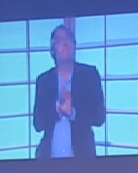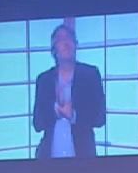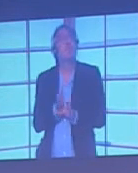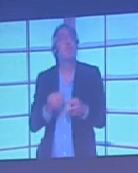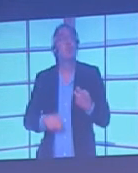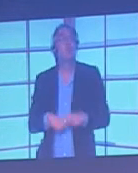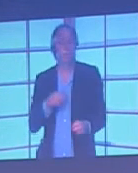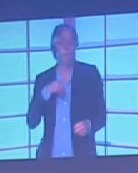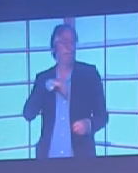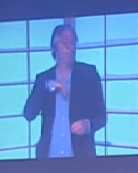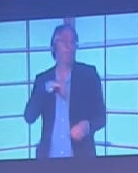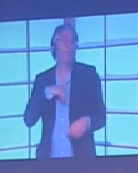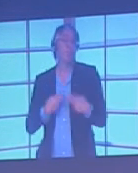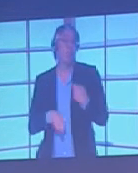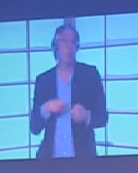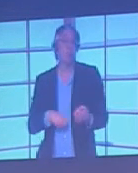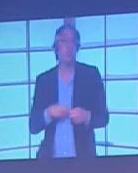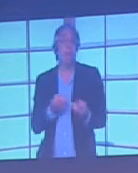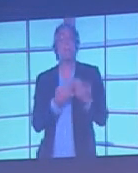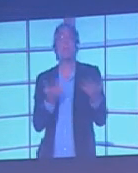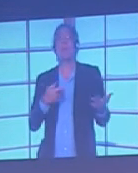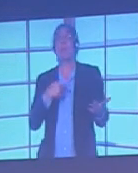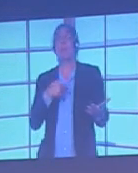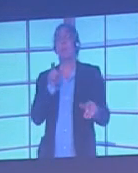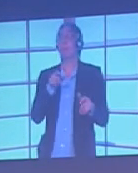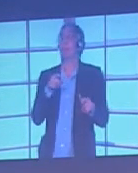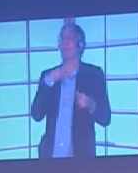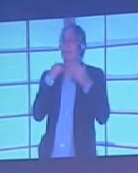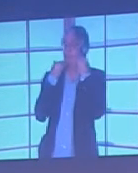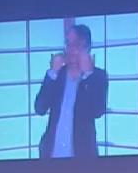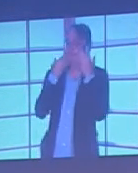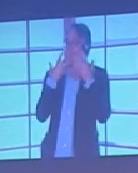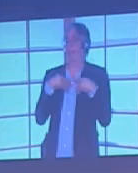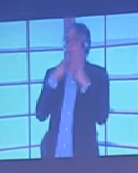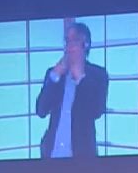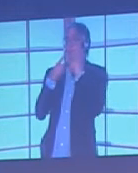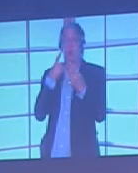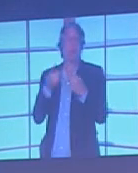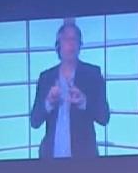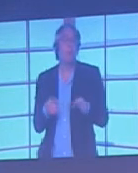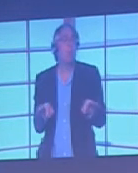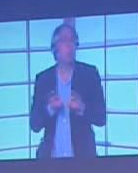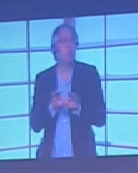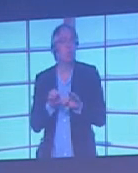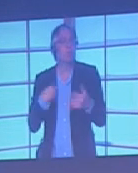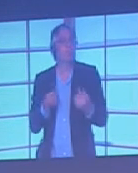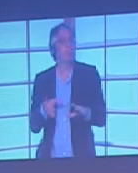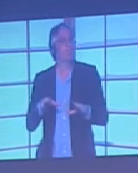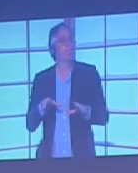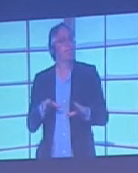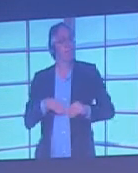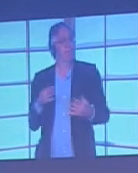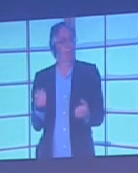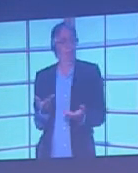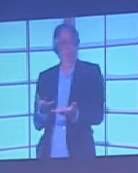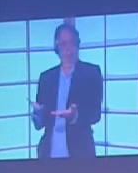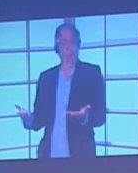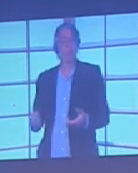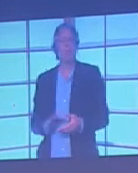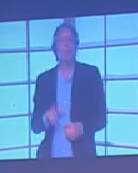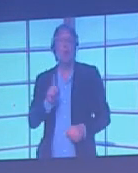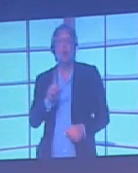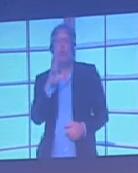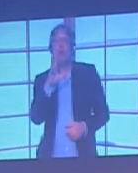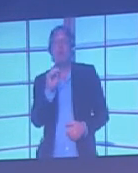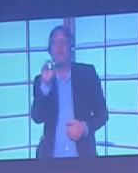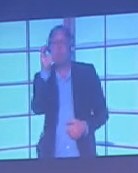of those last taboos that people don't like to talk about, but it's important that we do. And 50% or more of us,